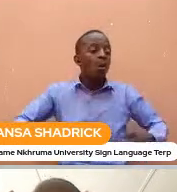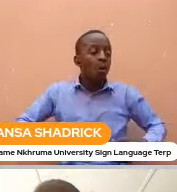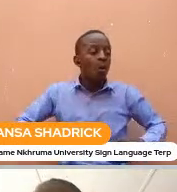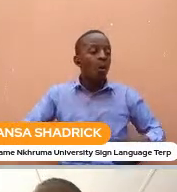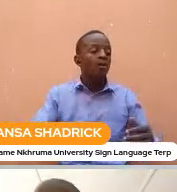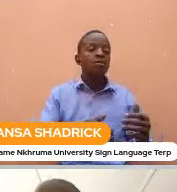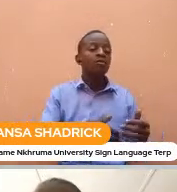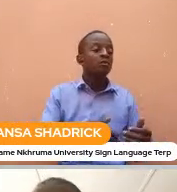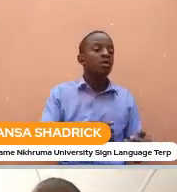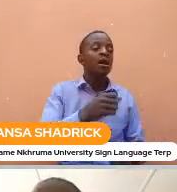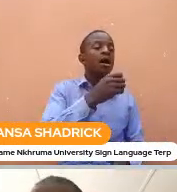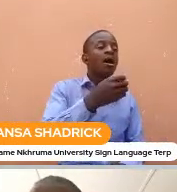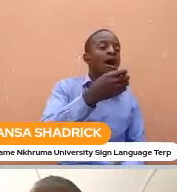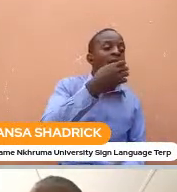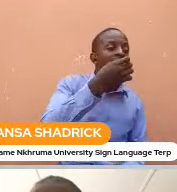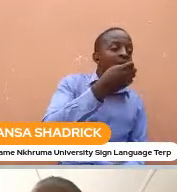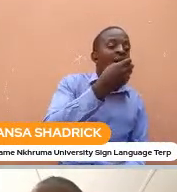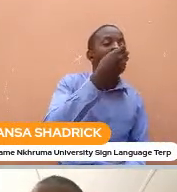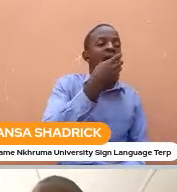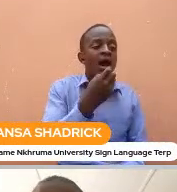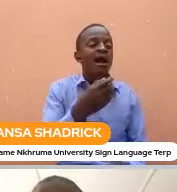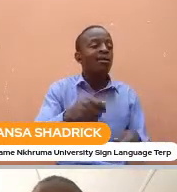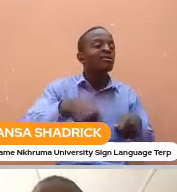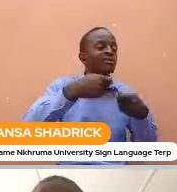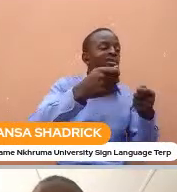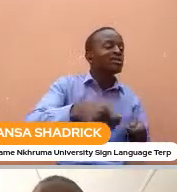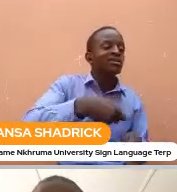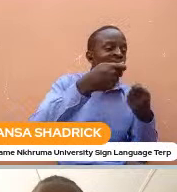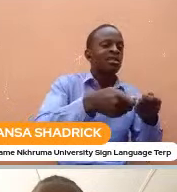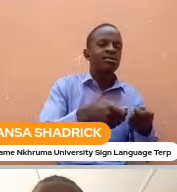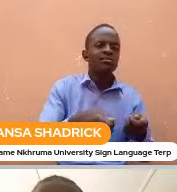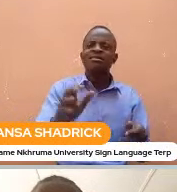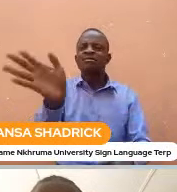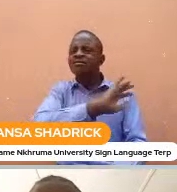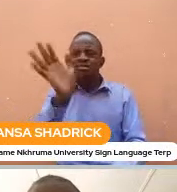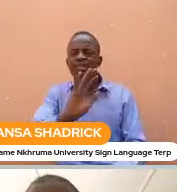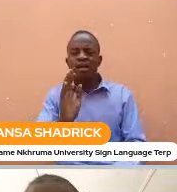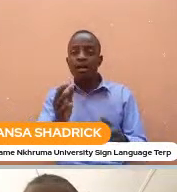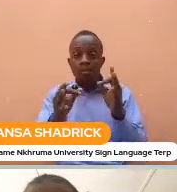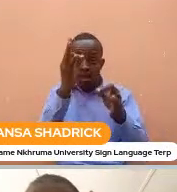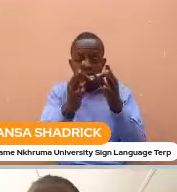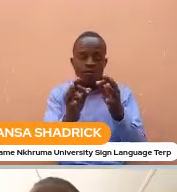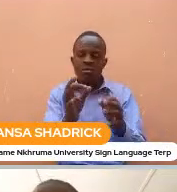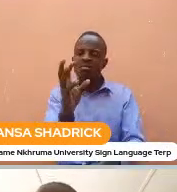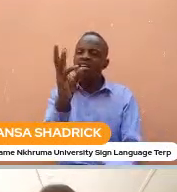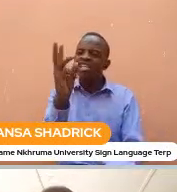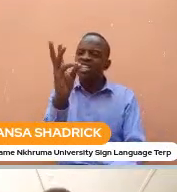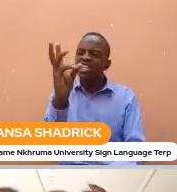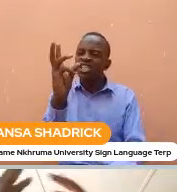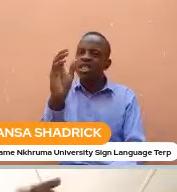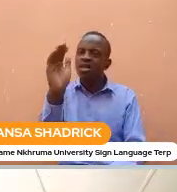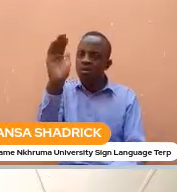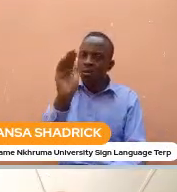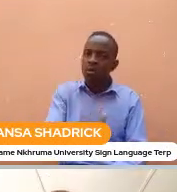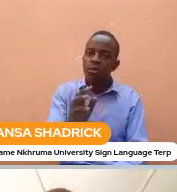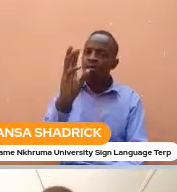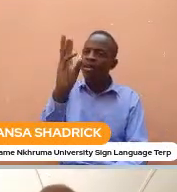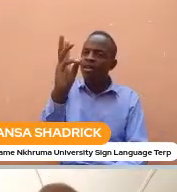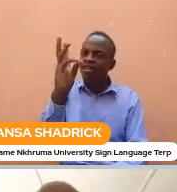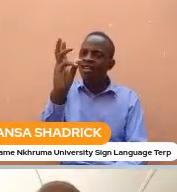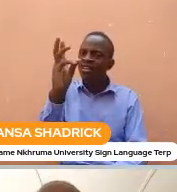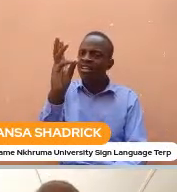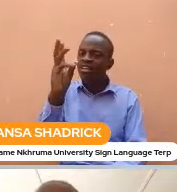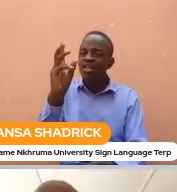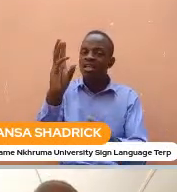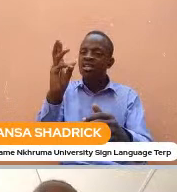a consent from their guardians or parents. So they have to have someone backing them up as to why they're accessing